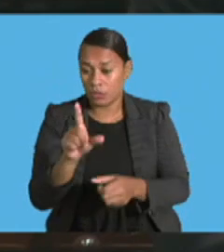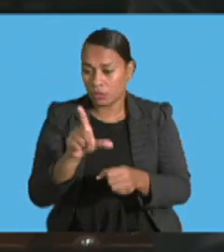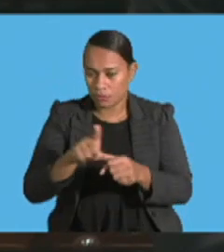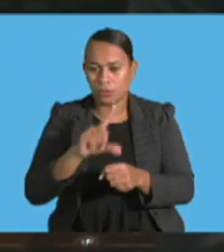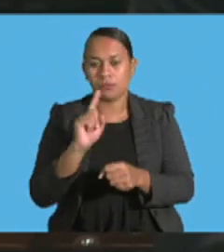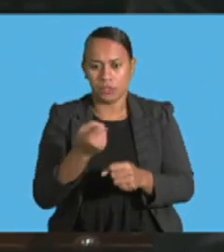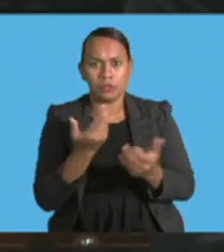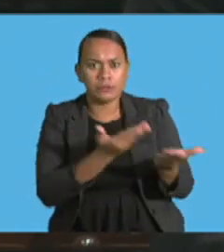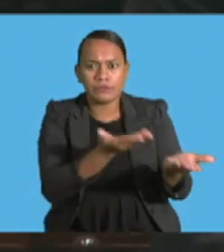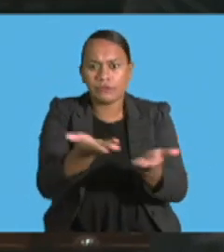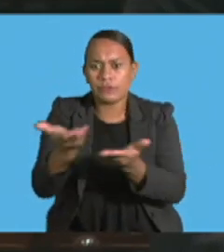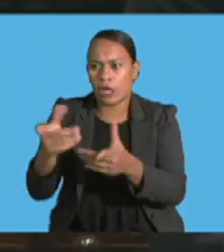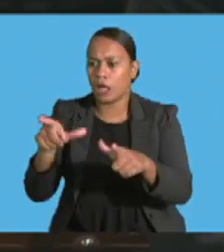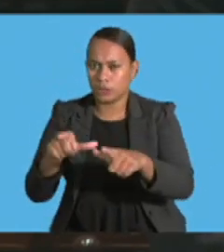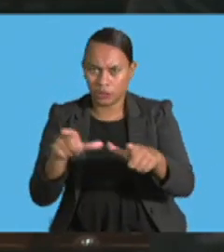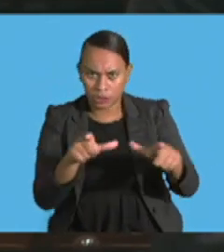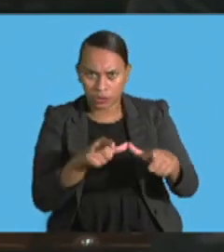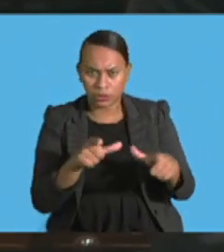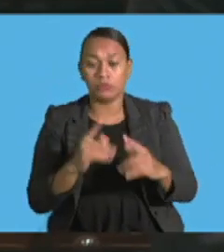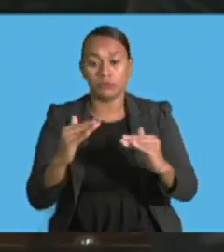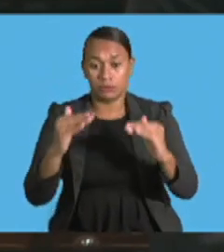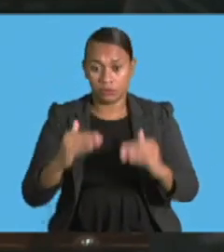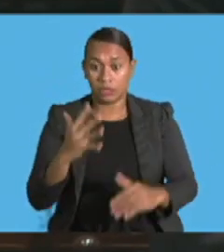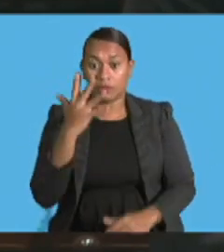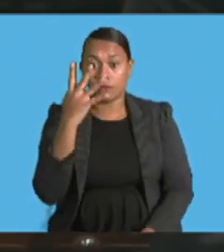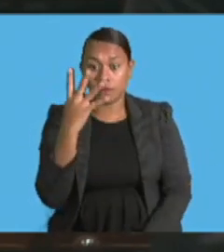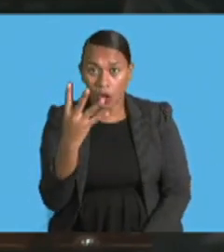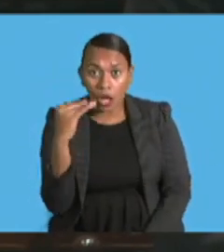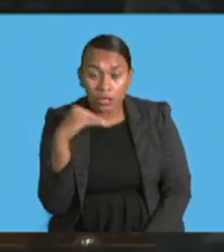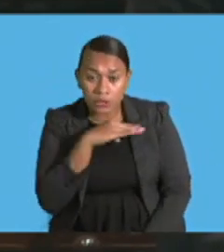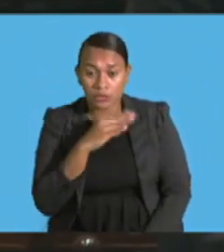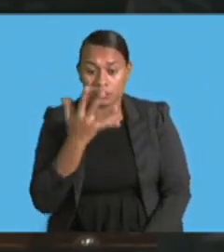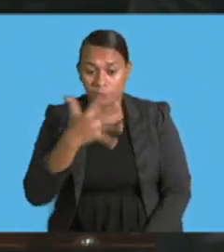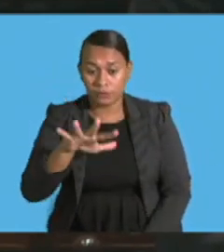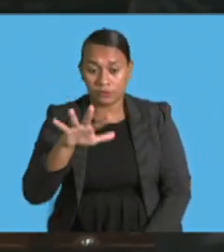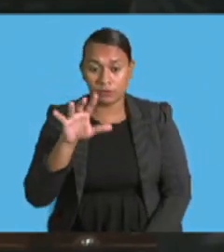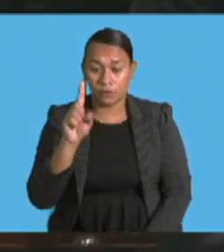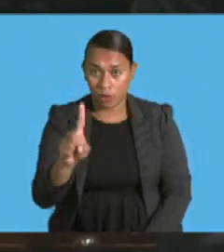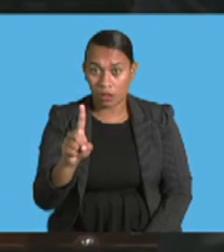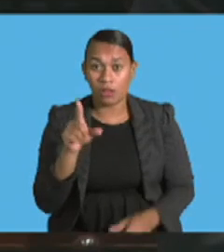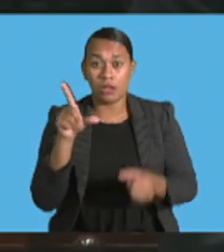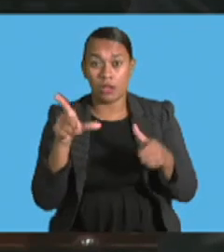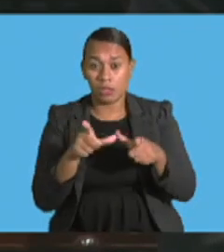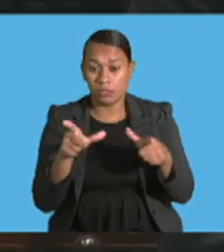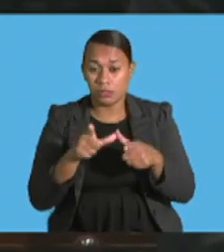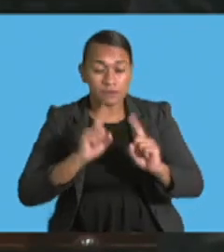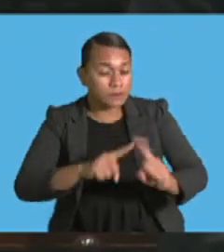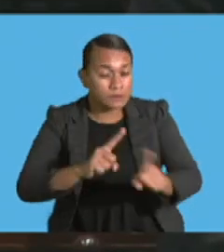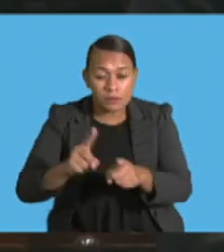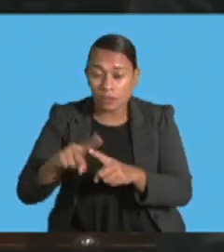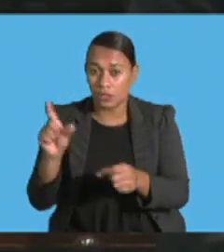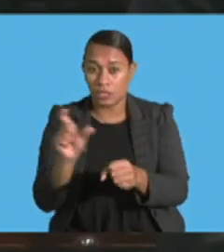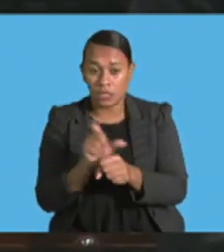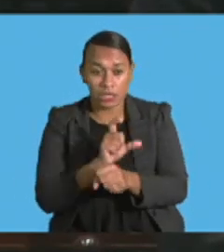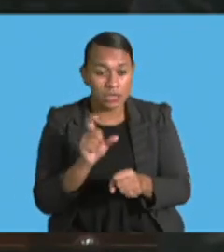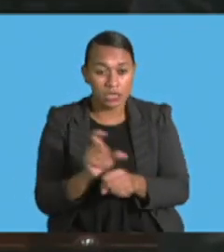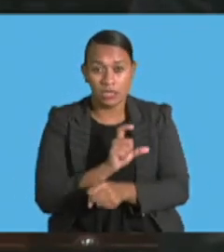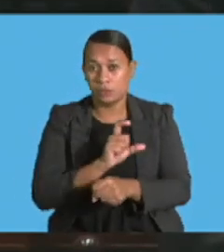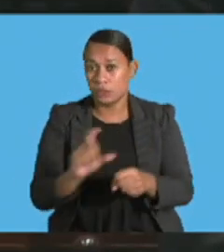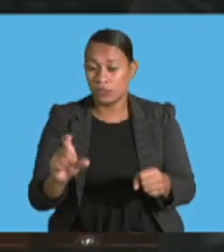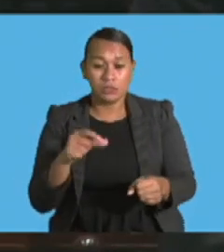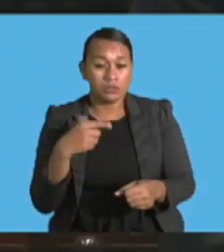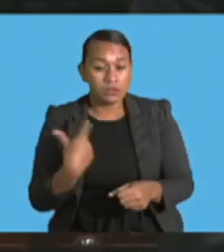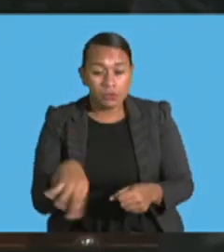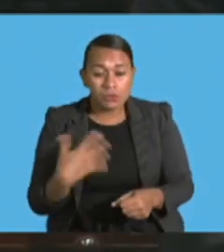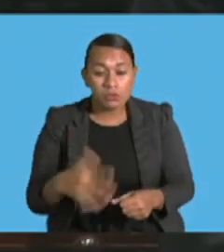Speaker say, 451 technician license and 211 company storage renewals were issued. 27